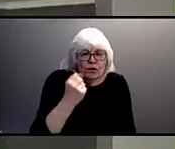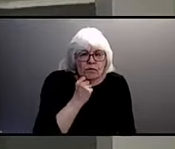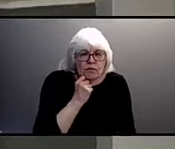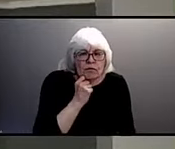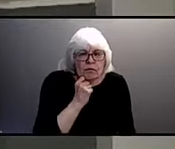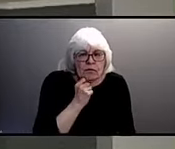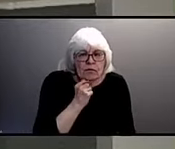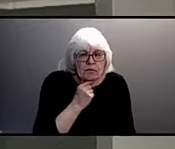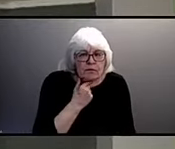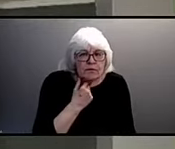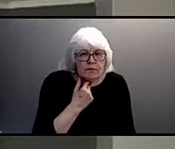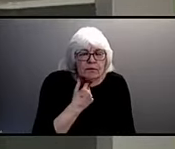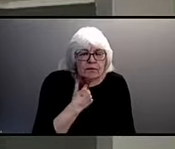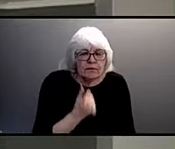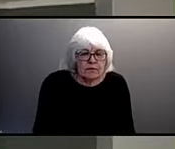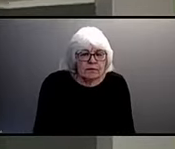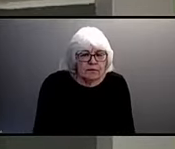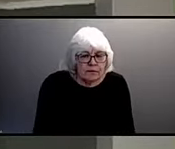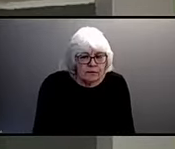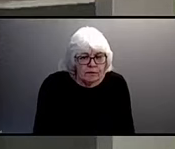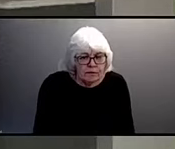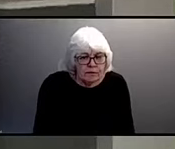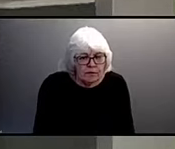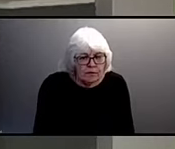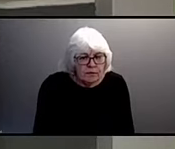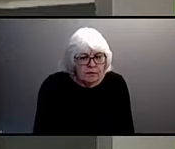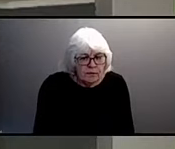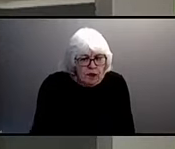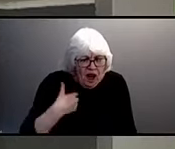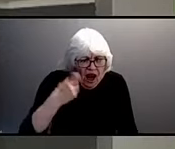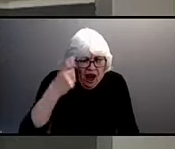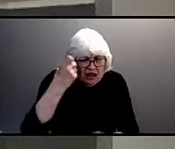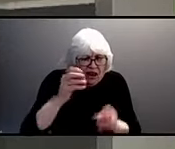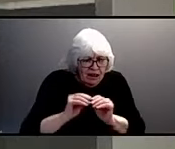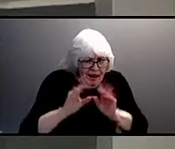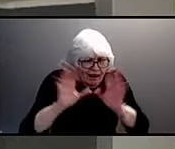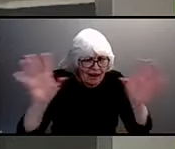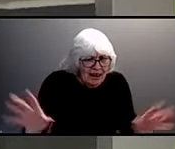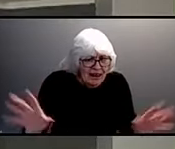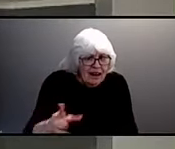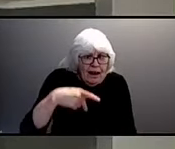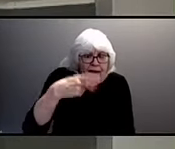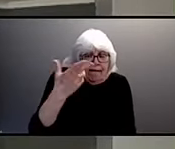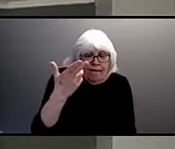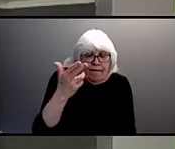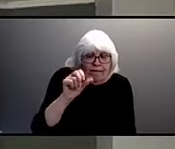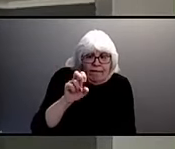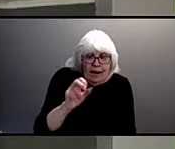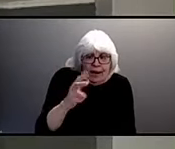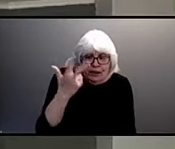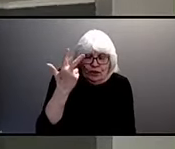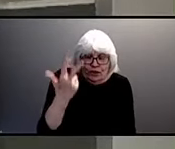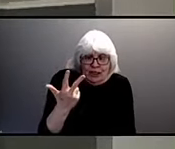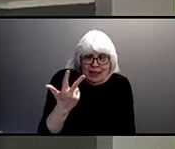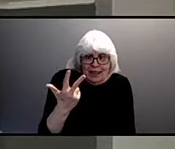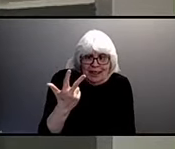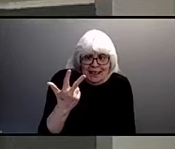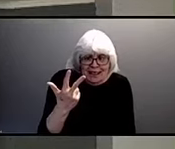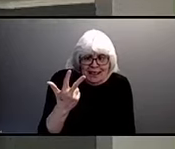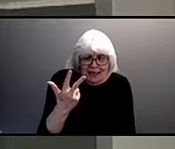Adrian, if I just understood the question, it is the phases of phase three or the timelines for phase